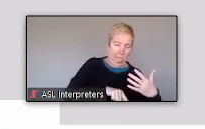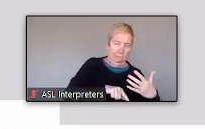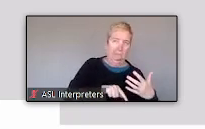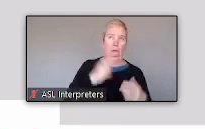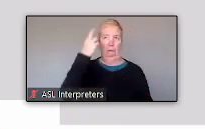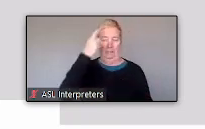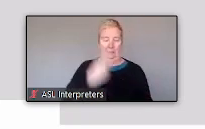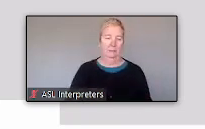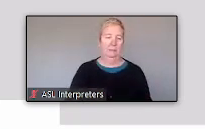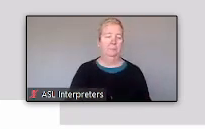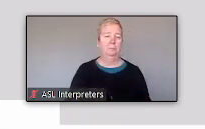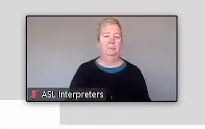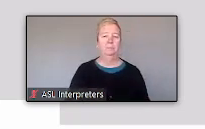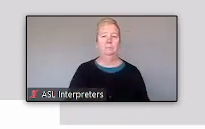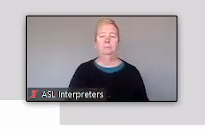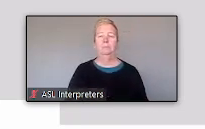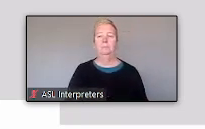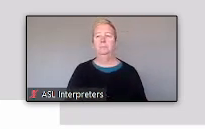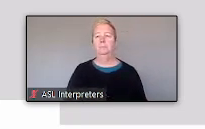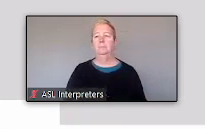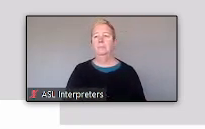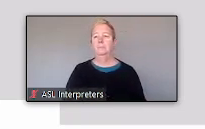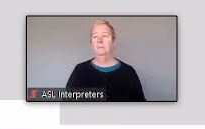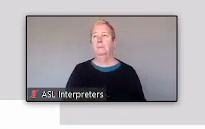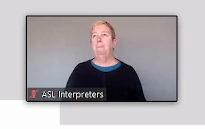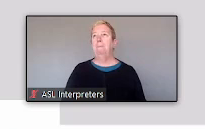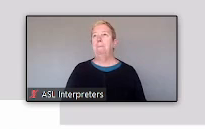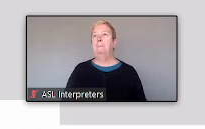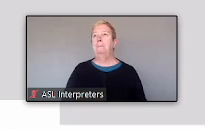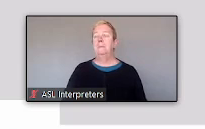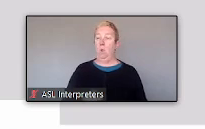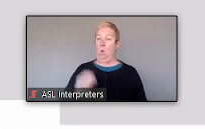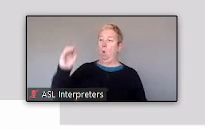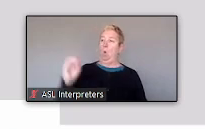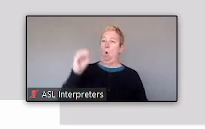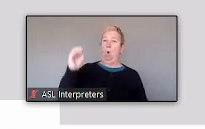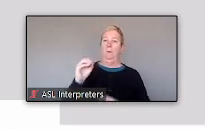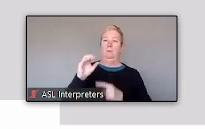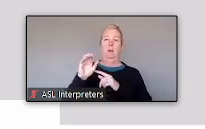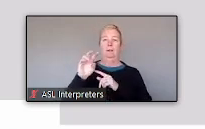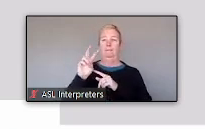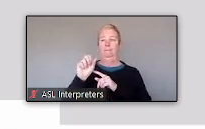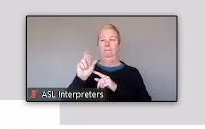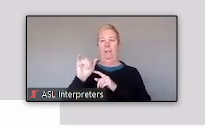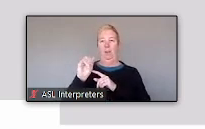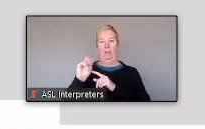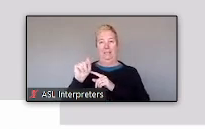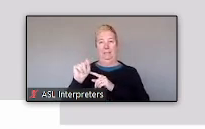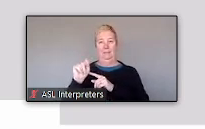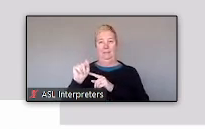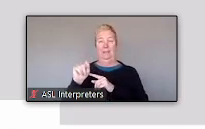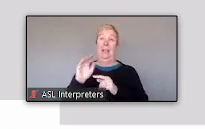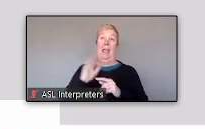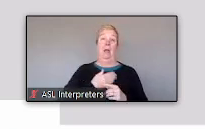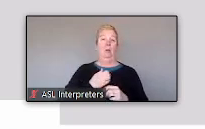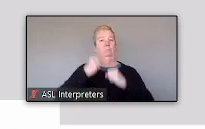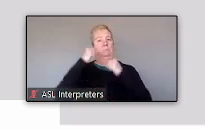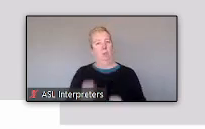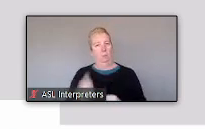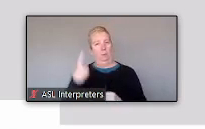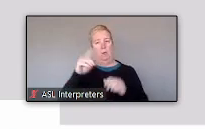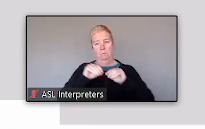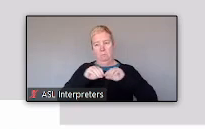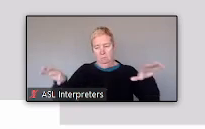factors. Properties of the circulating Omicron subvariant. So currently our dominant strain is